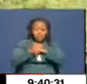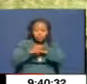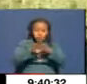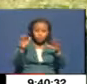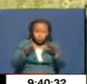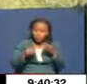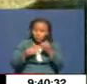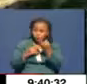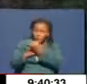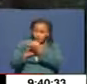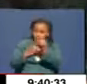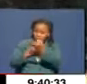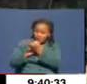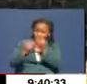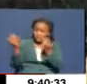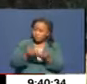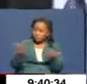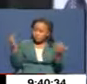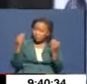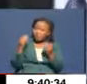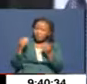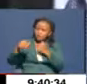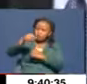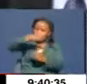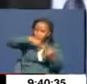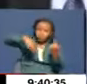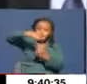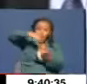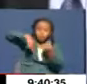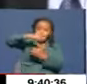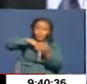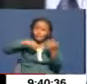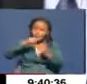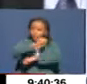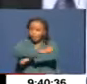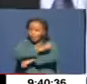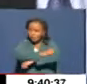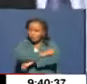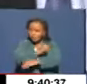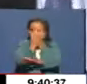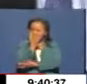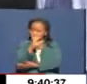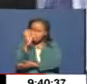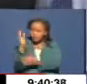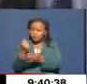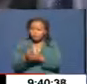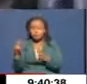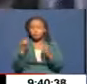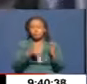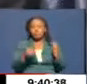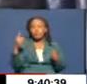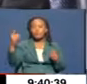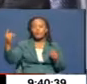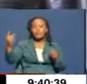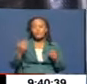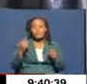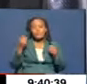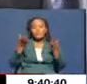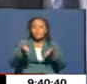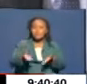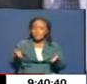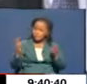pupils are seen tied to a tree in the school compound. We came here to investigate a case where there was some cruelty which